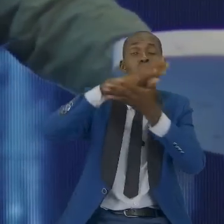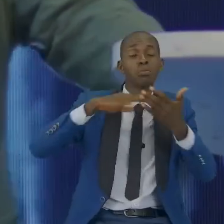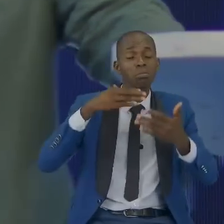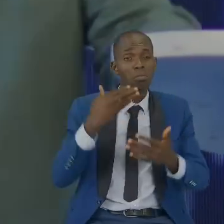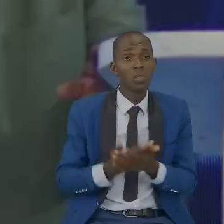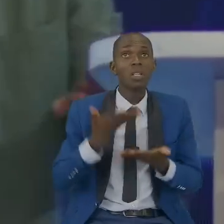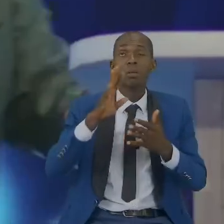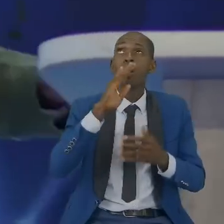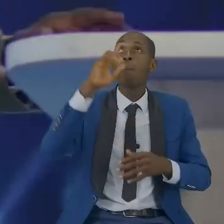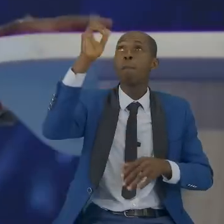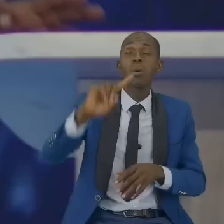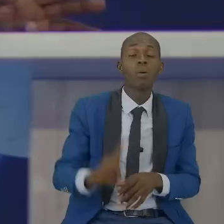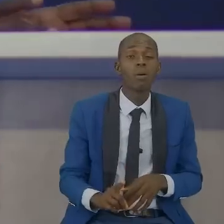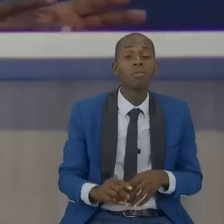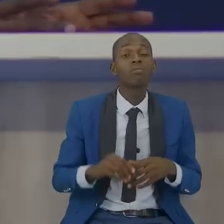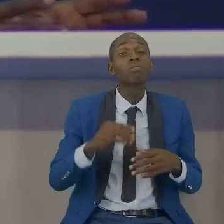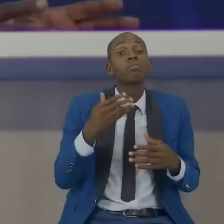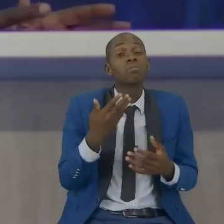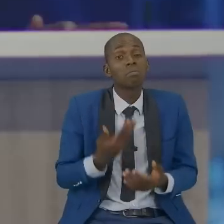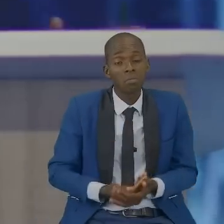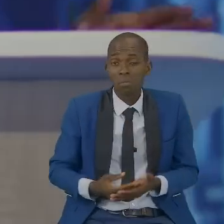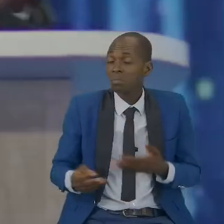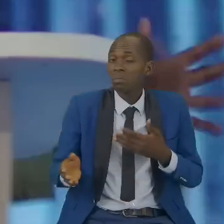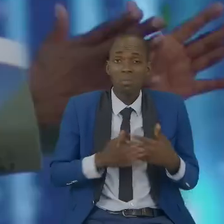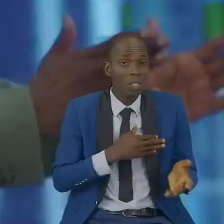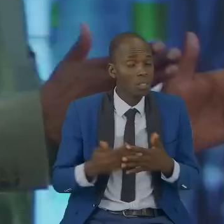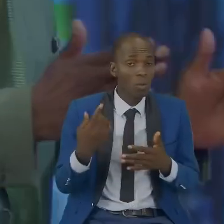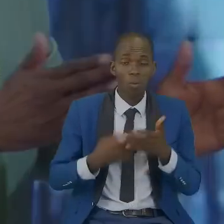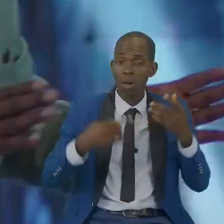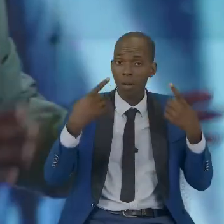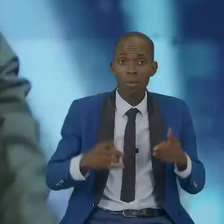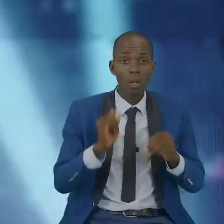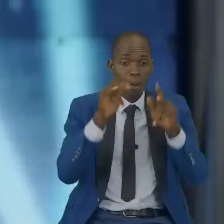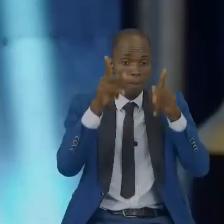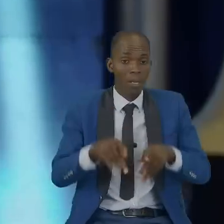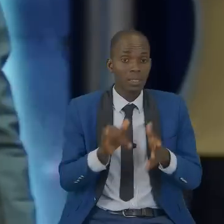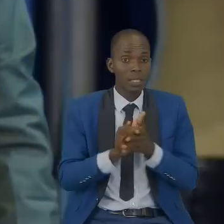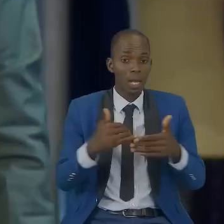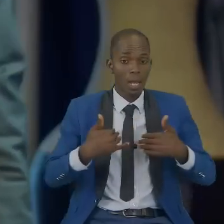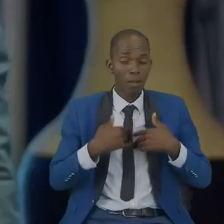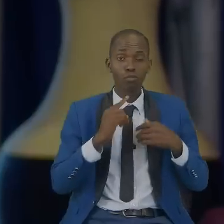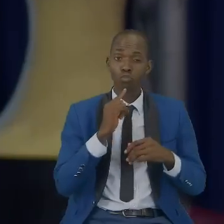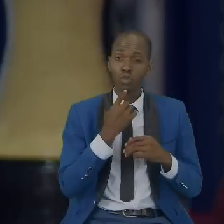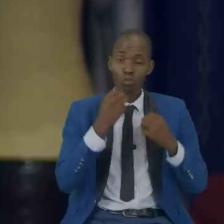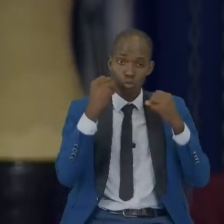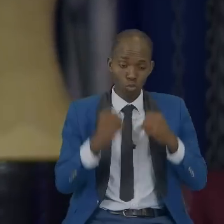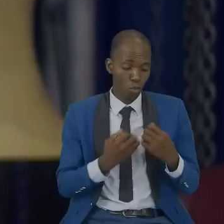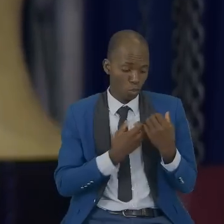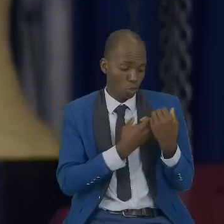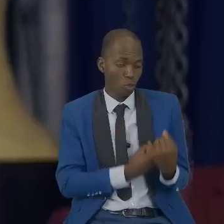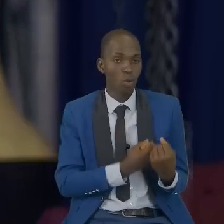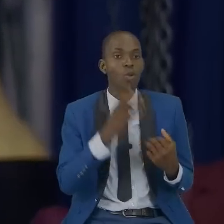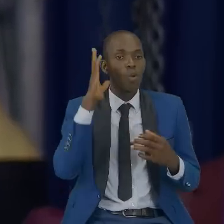Let anything happen. A person that has fortitude, You remain and abide